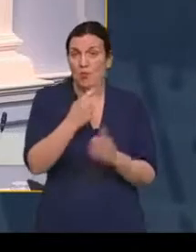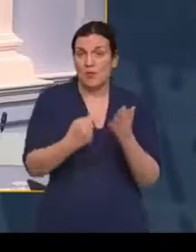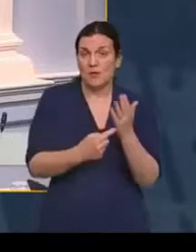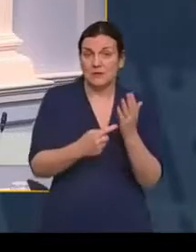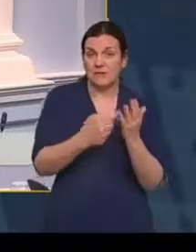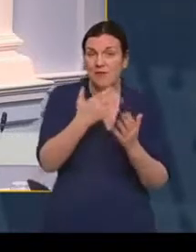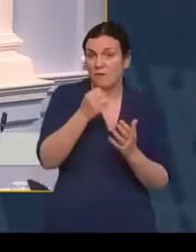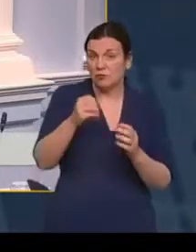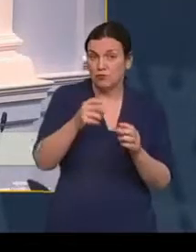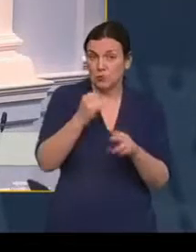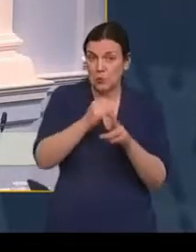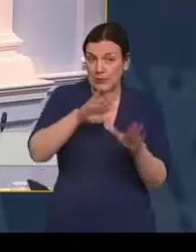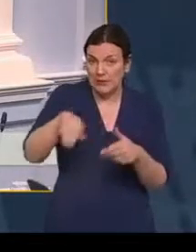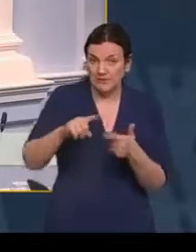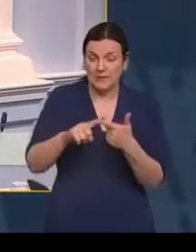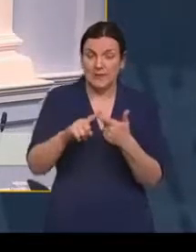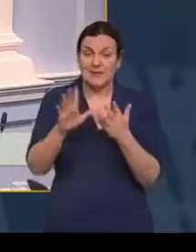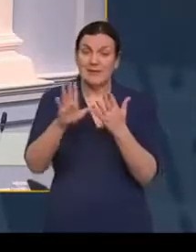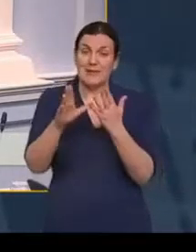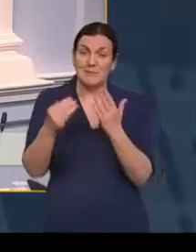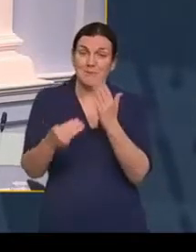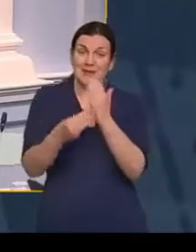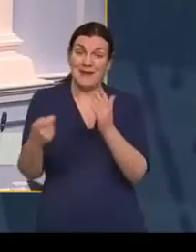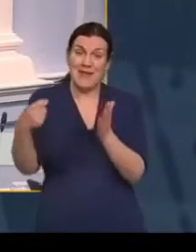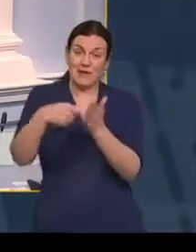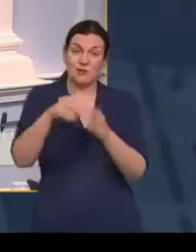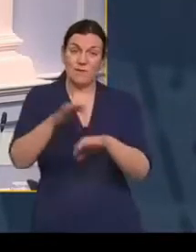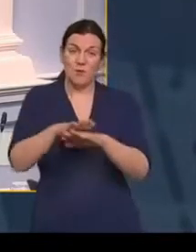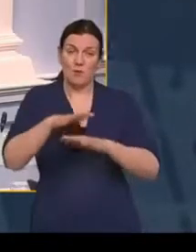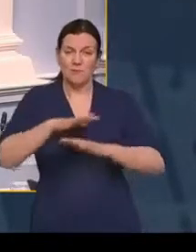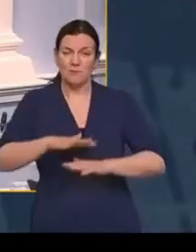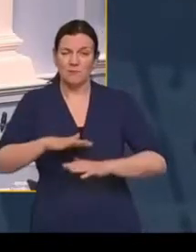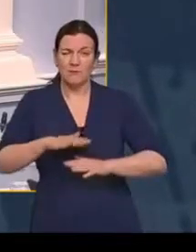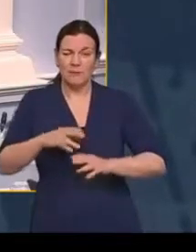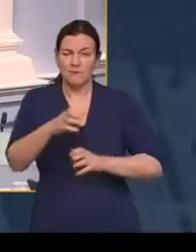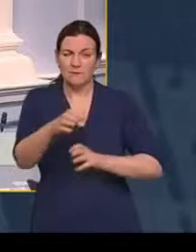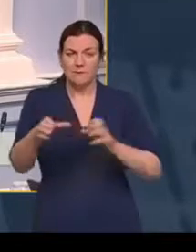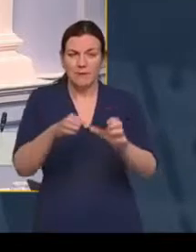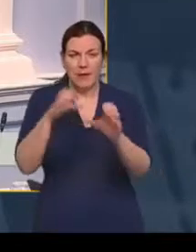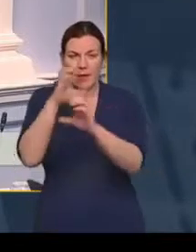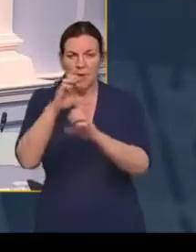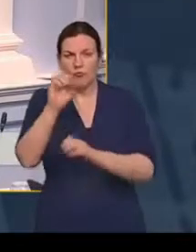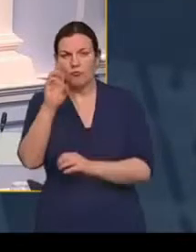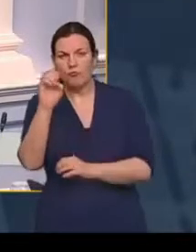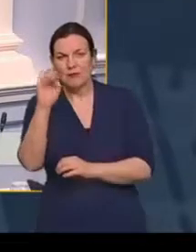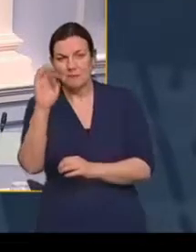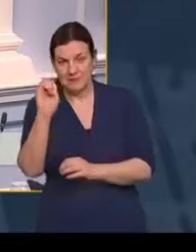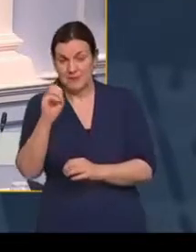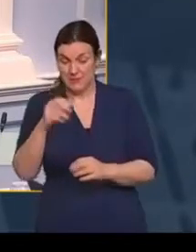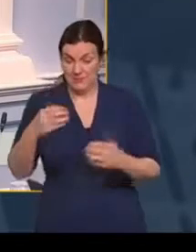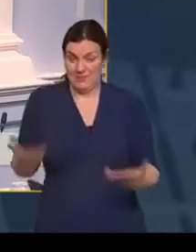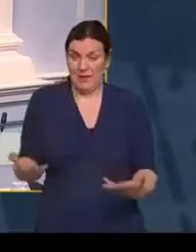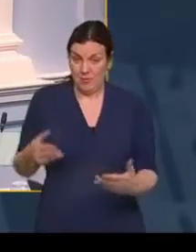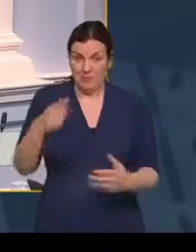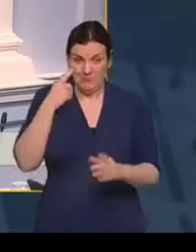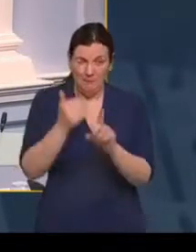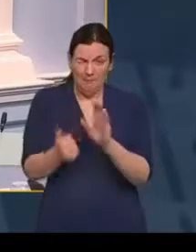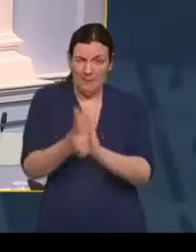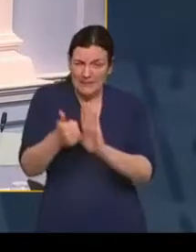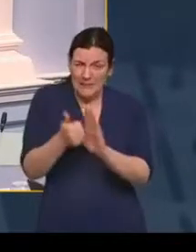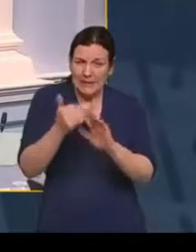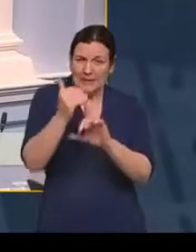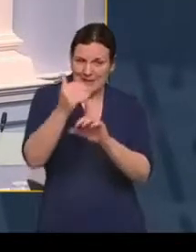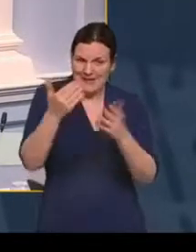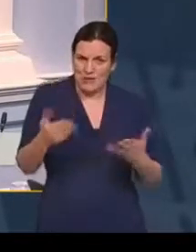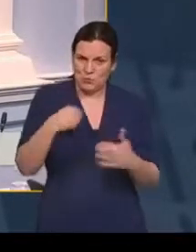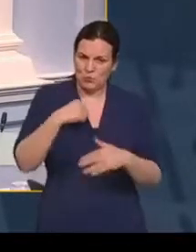1,500 school leavers, there's $10 million extra this week you saw for respite services. So we are building, and today we have the Irish Sign Language Bill.